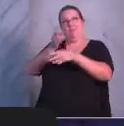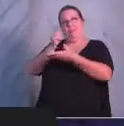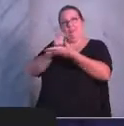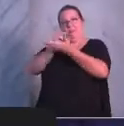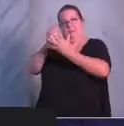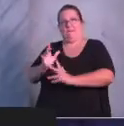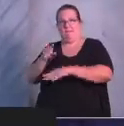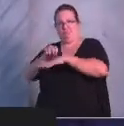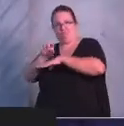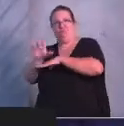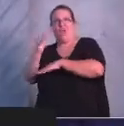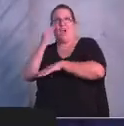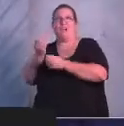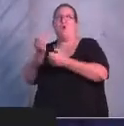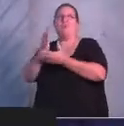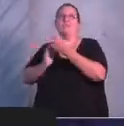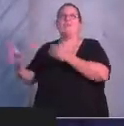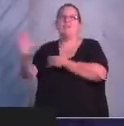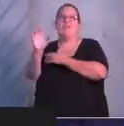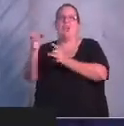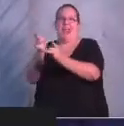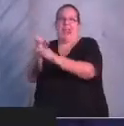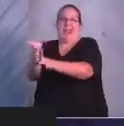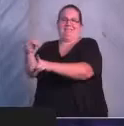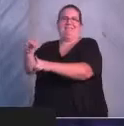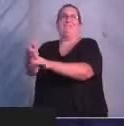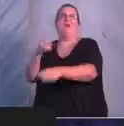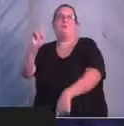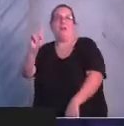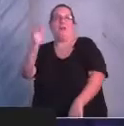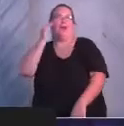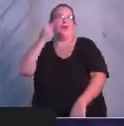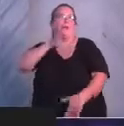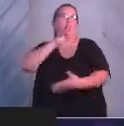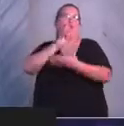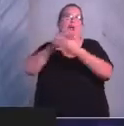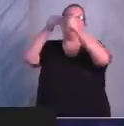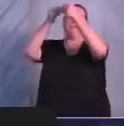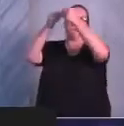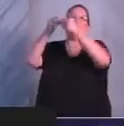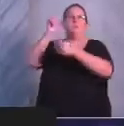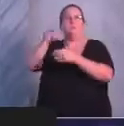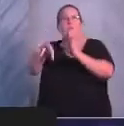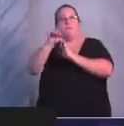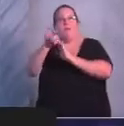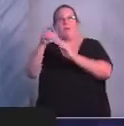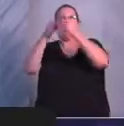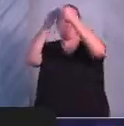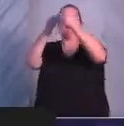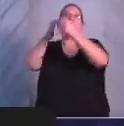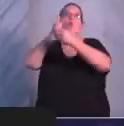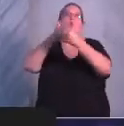some of these root causes of hate comes from. And I know we're talking about a leadership, finding a leadership that will lead